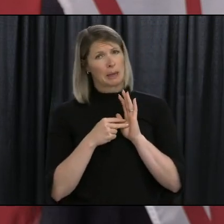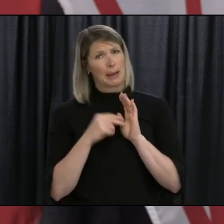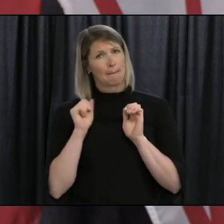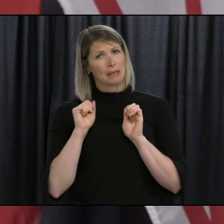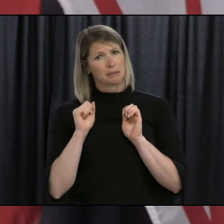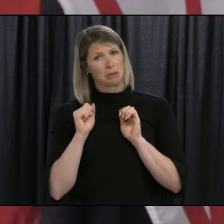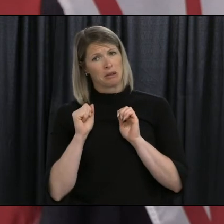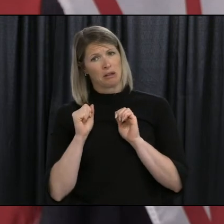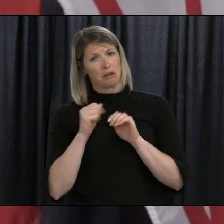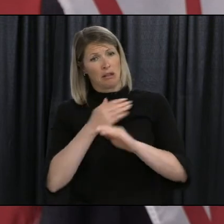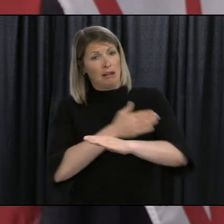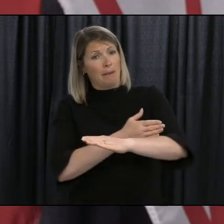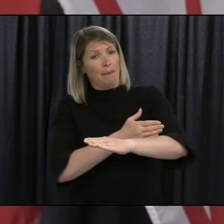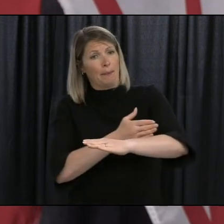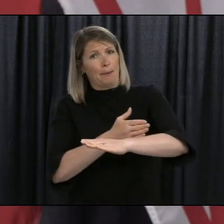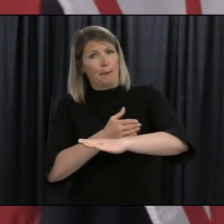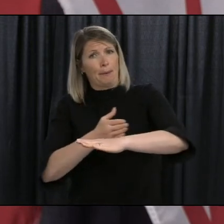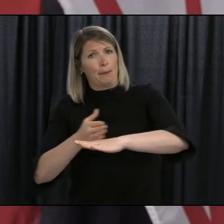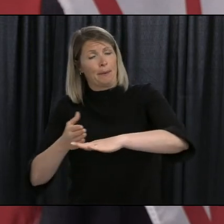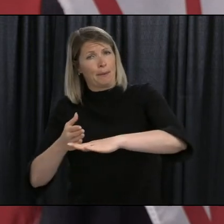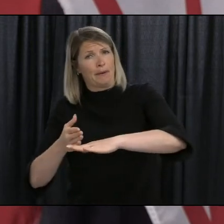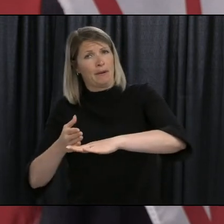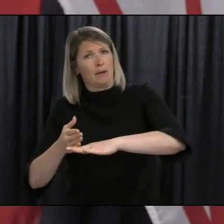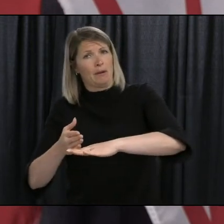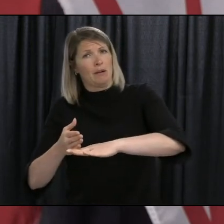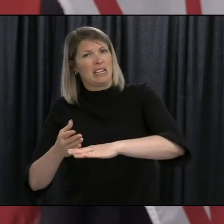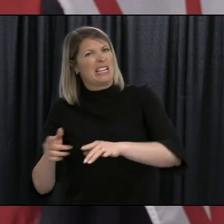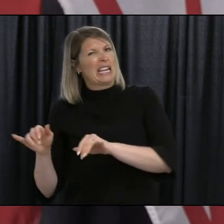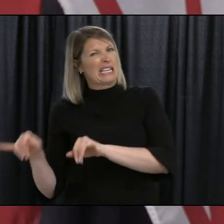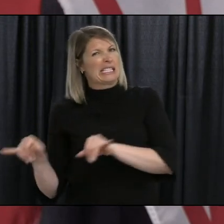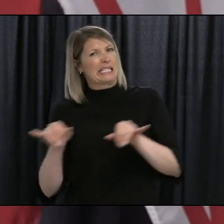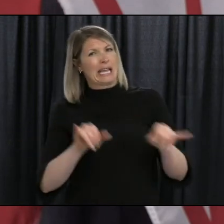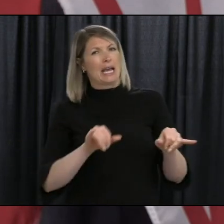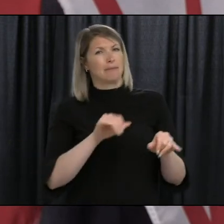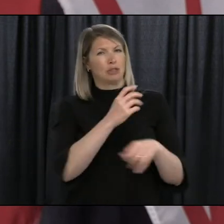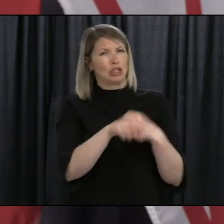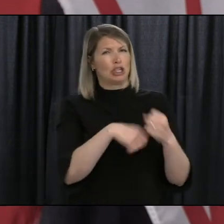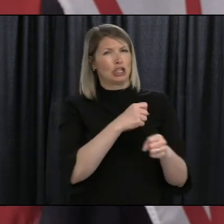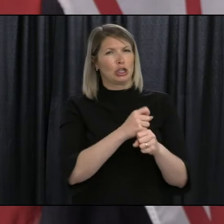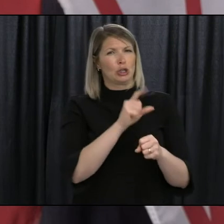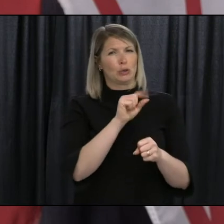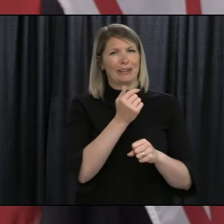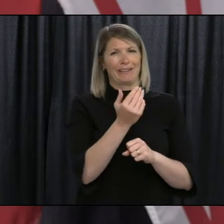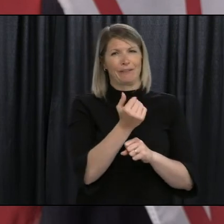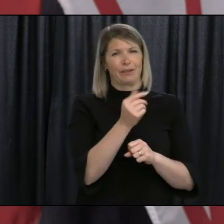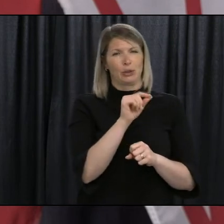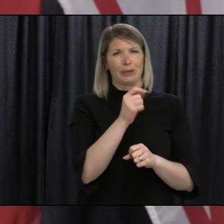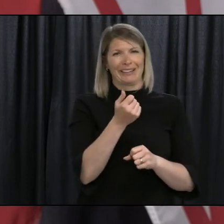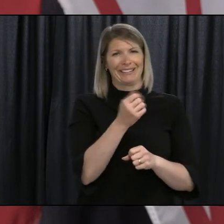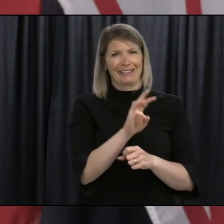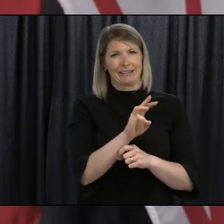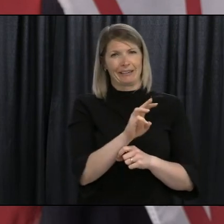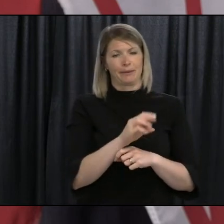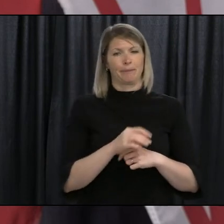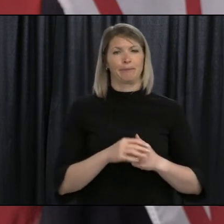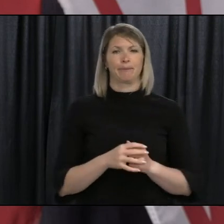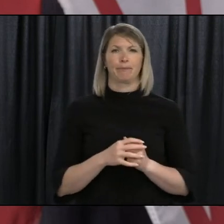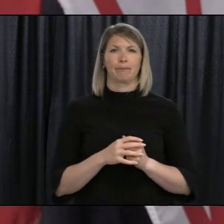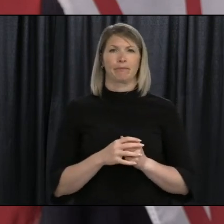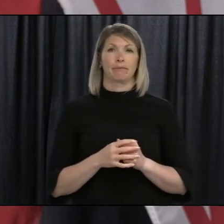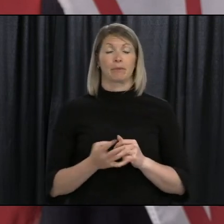in the offing, that going back to that 2015, 2016 situation? Well, there's